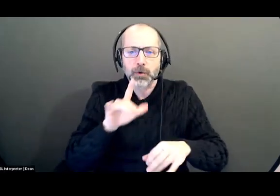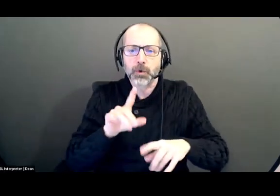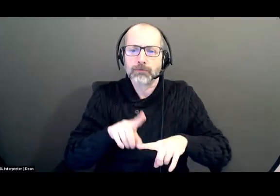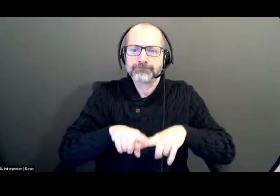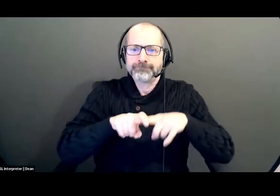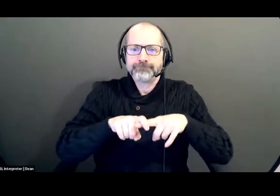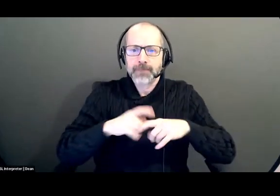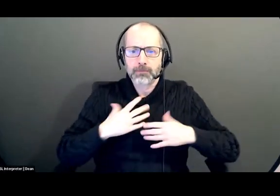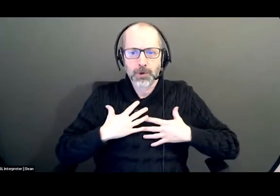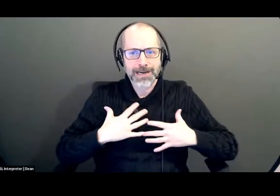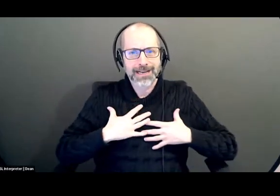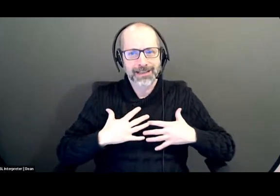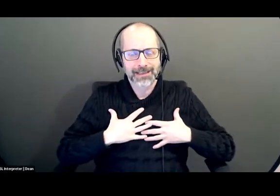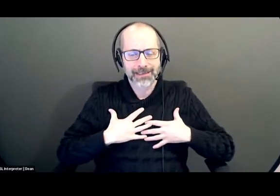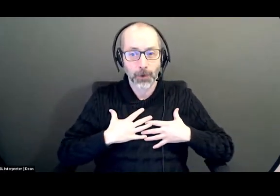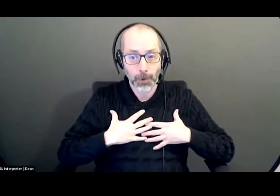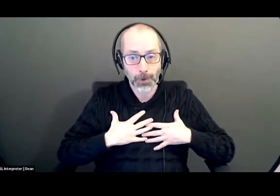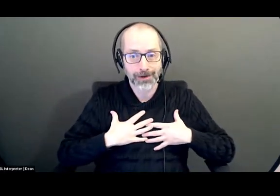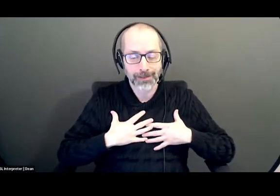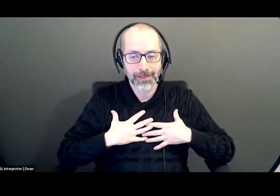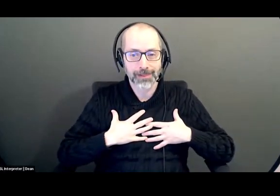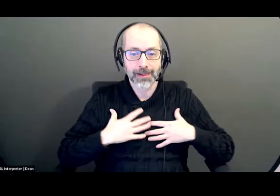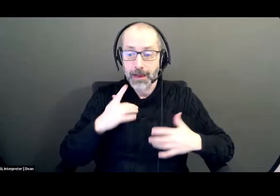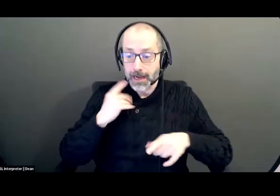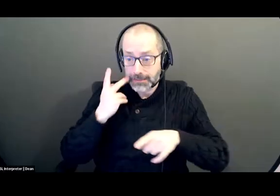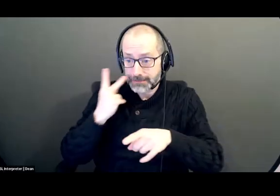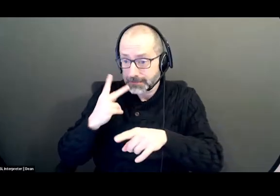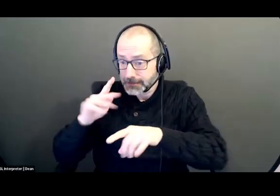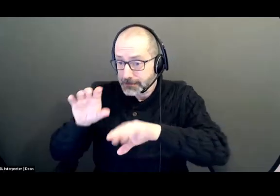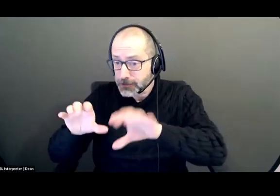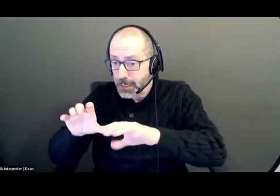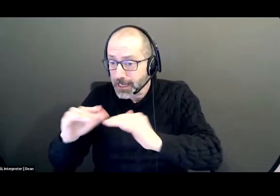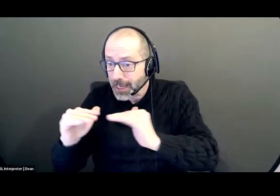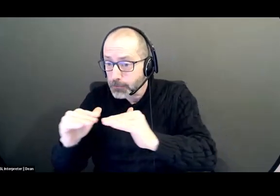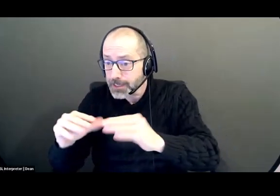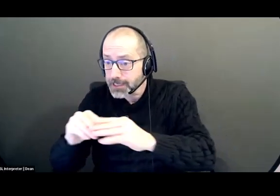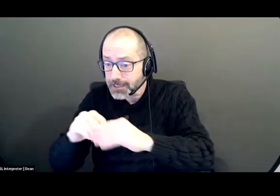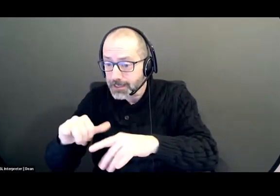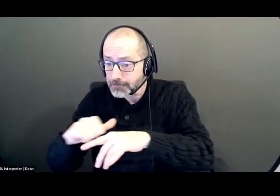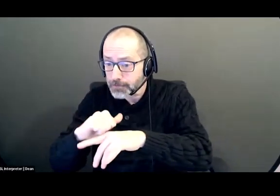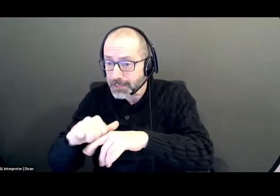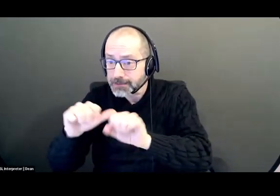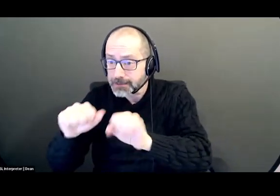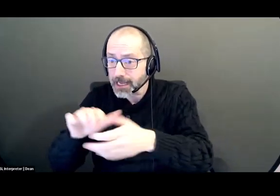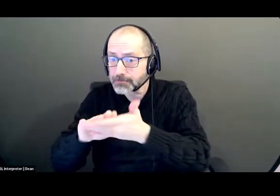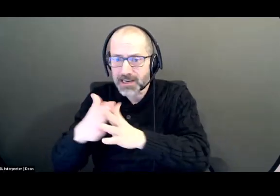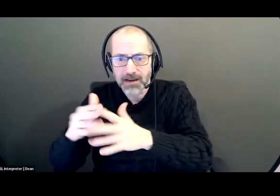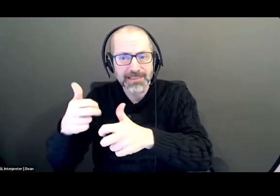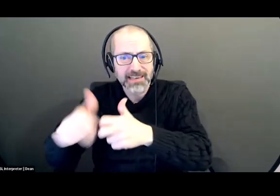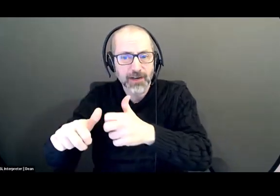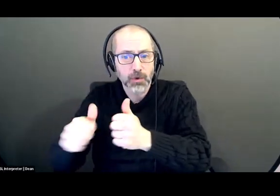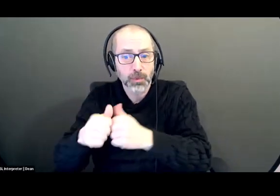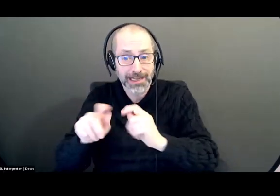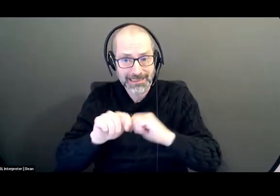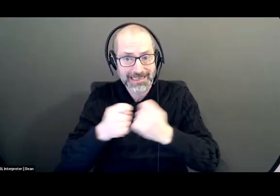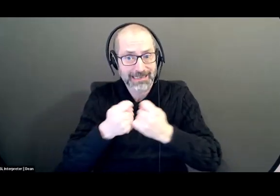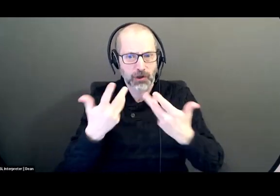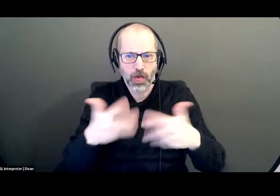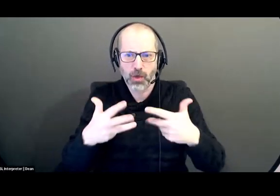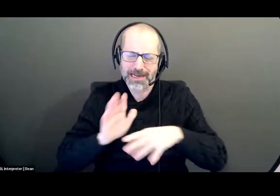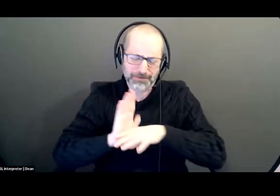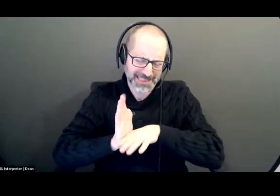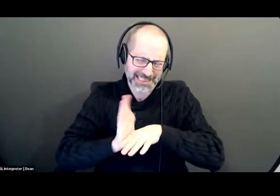think and also then when we do identify those tensions, is taking that time to have